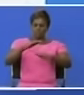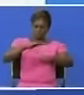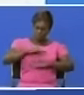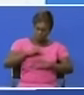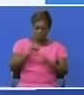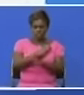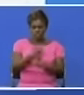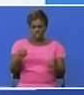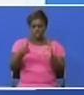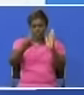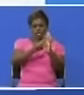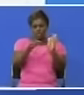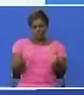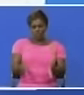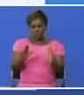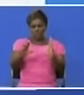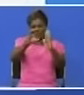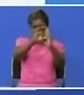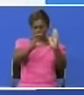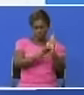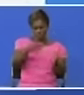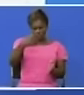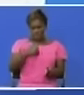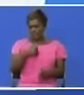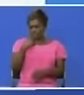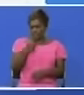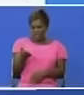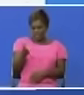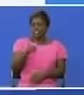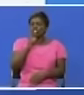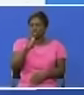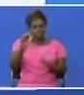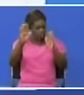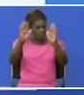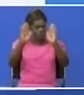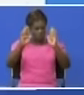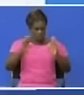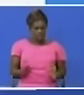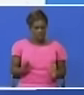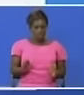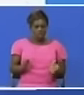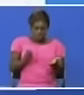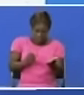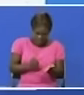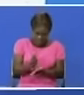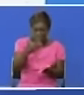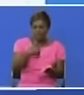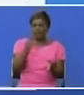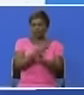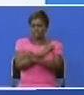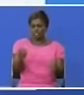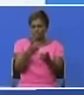the principle of legality that is set out in the Constitution, saying that it is not necessary or justifiable in a